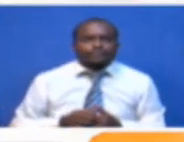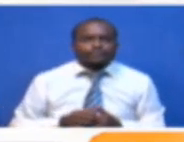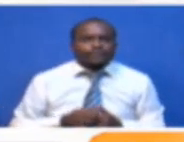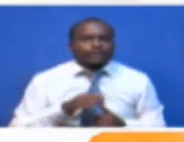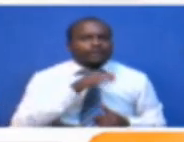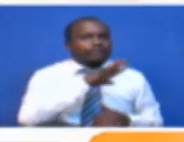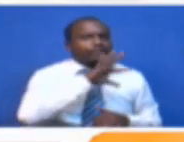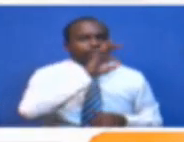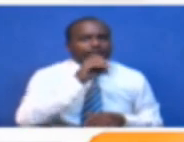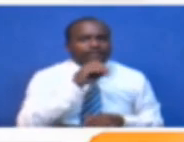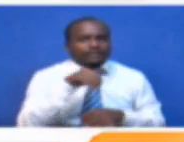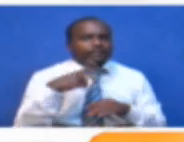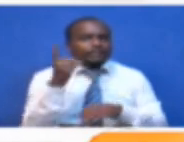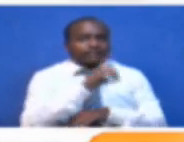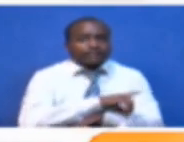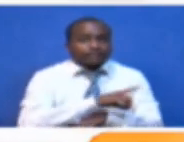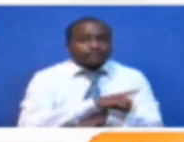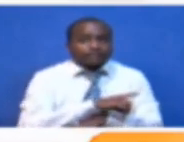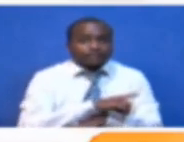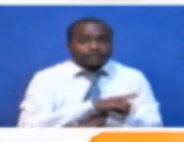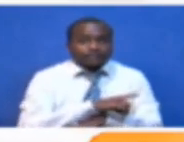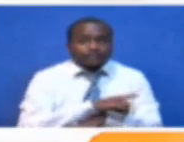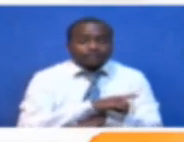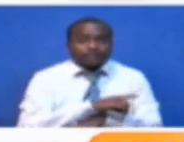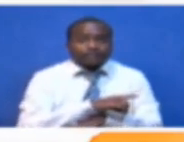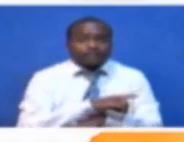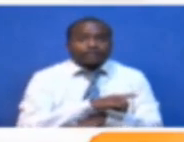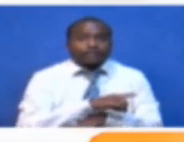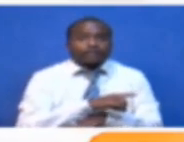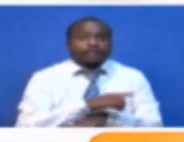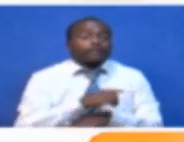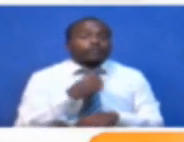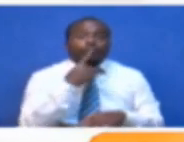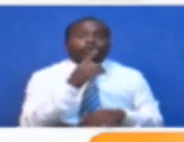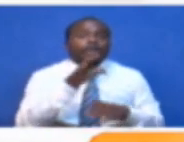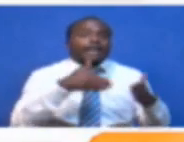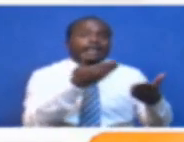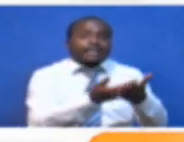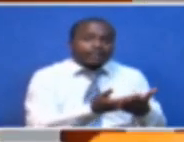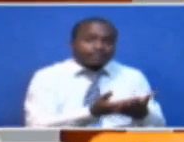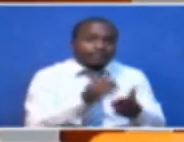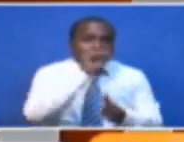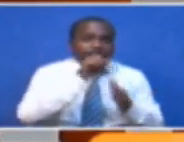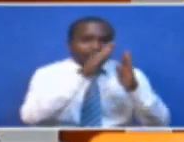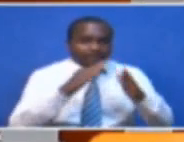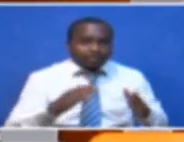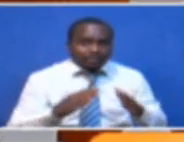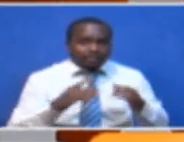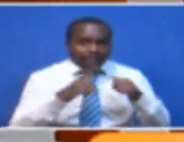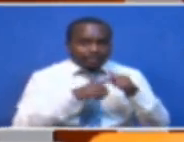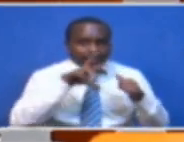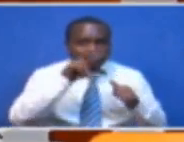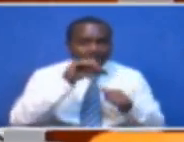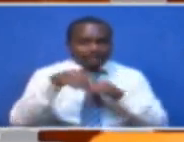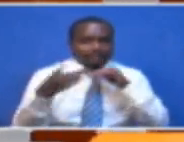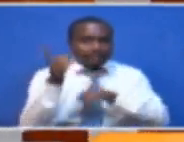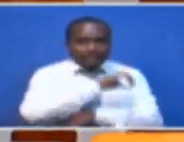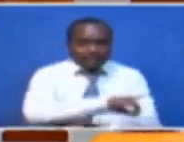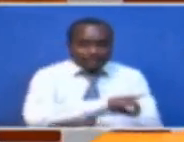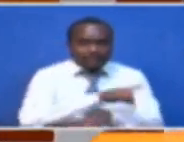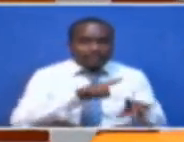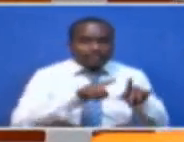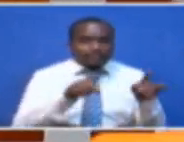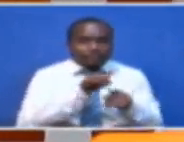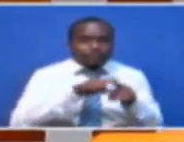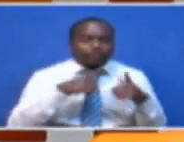5:30. Every day. No. Musaimo used to arrive at State House at 6:30 every day. But when we are going